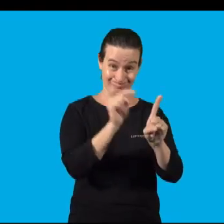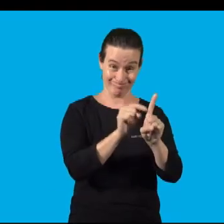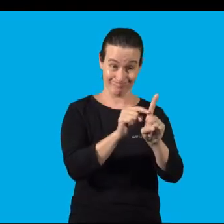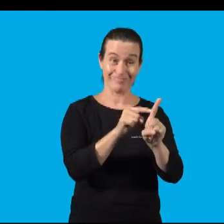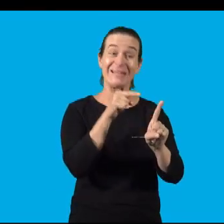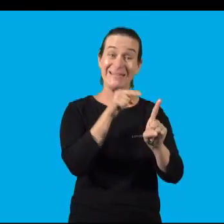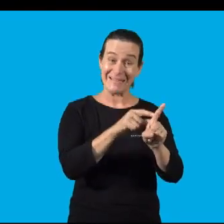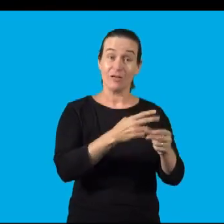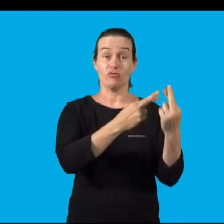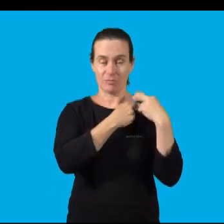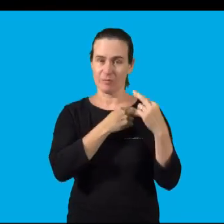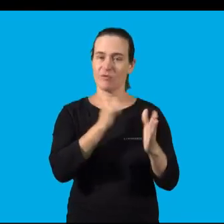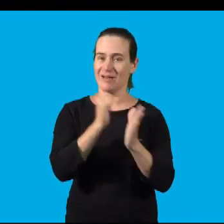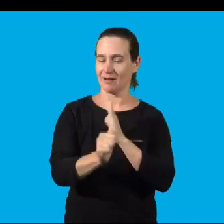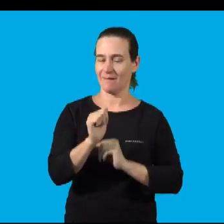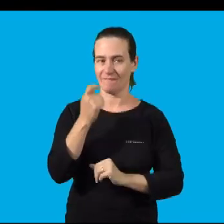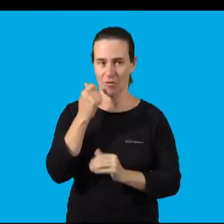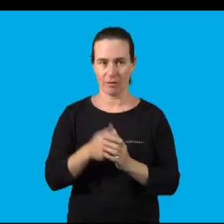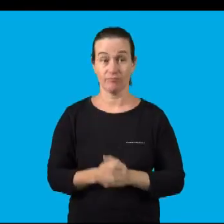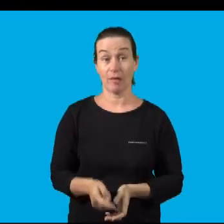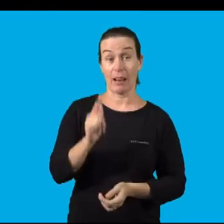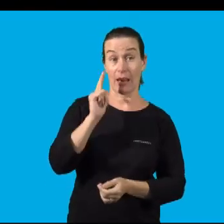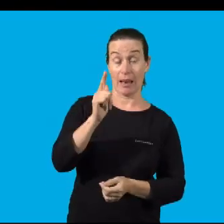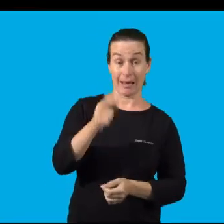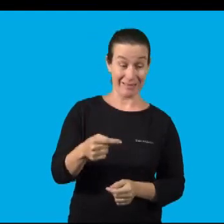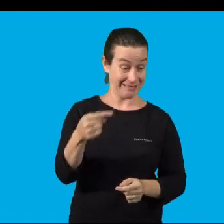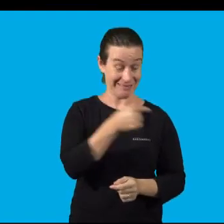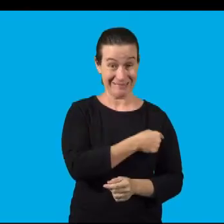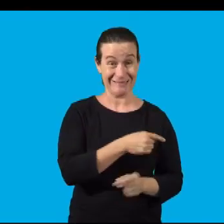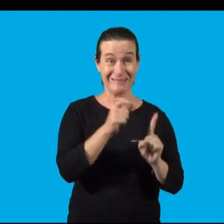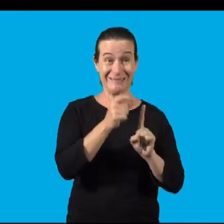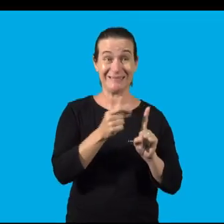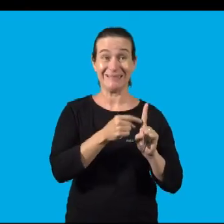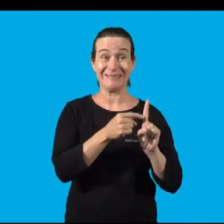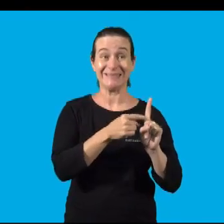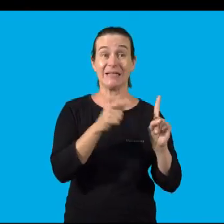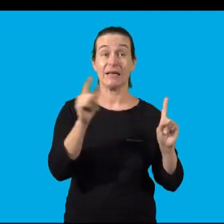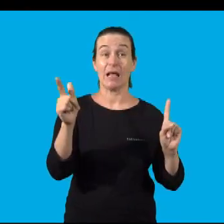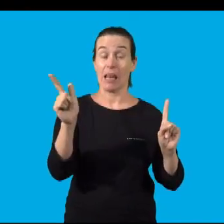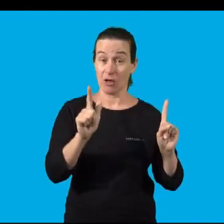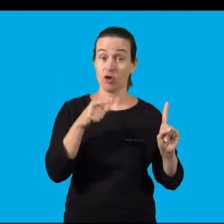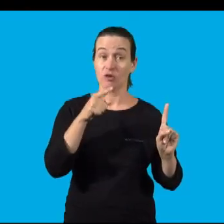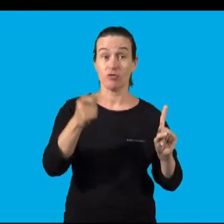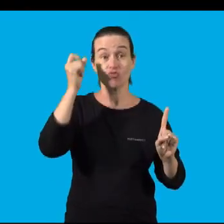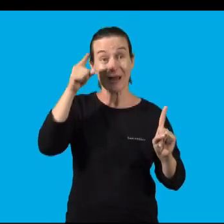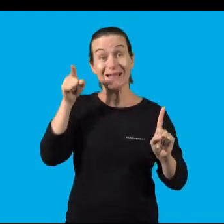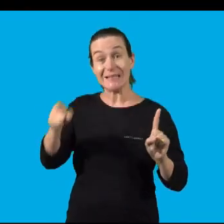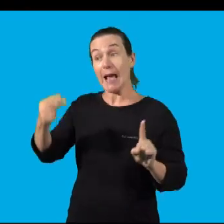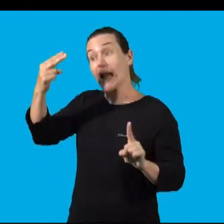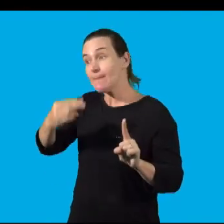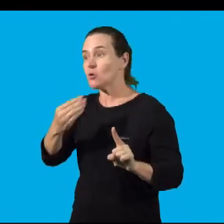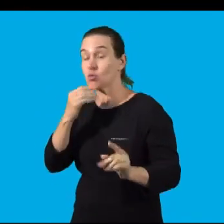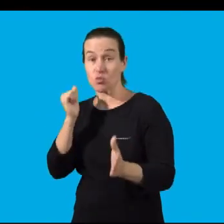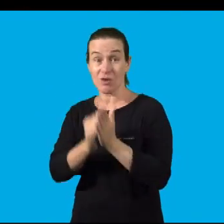Claudius is responsible for killing his father. Now, later, when he learns that it is Hamlet who has killed